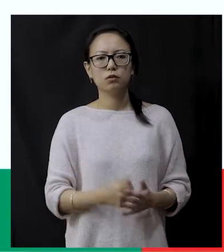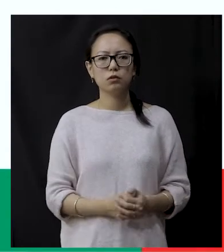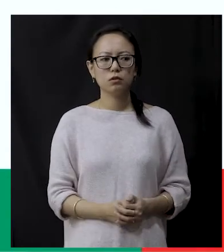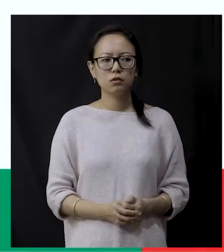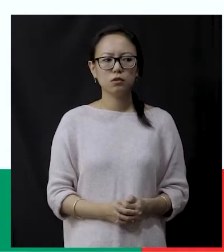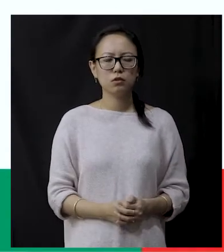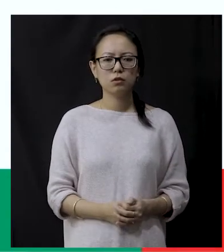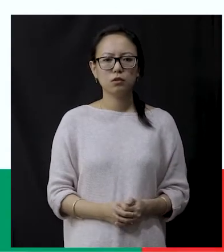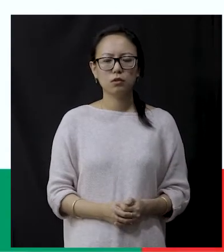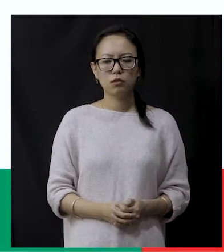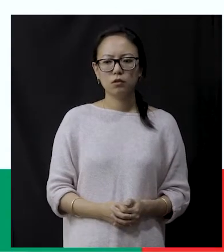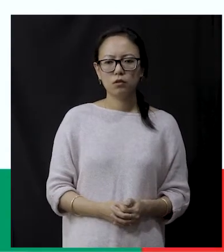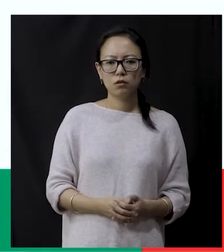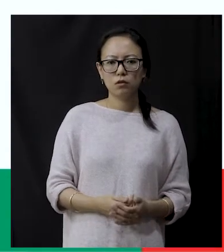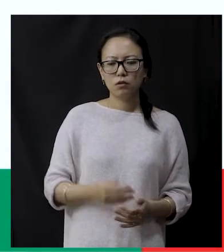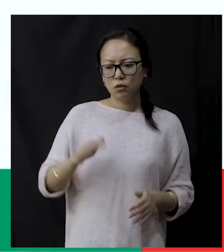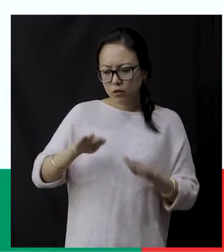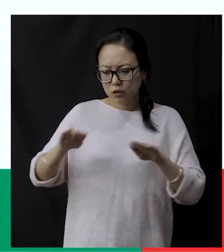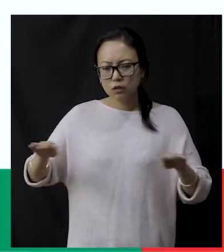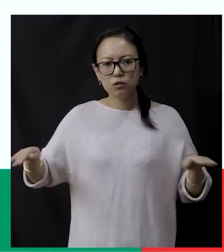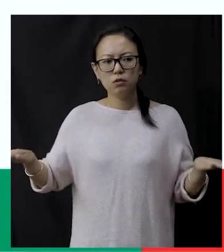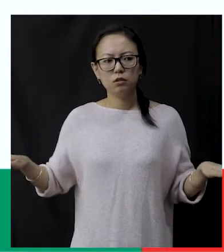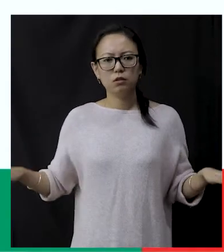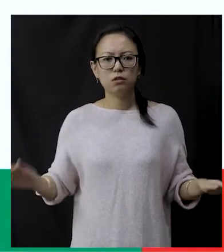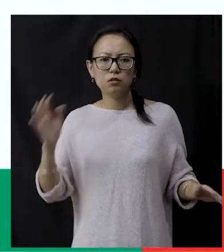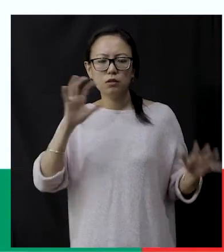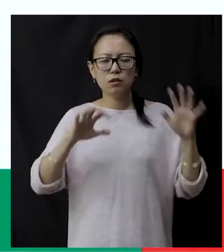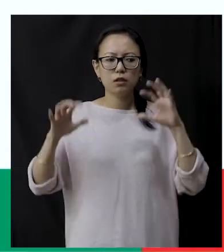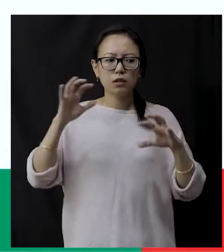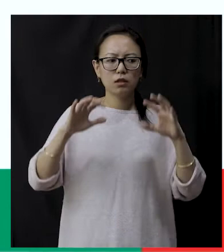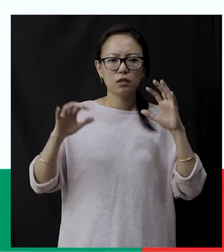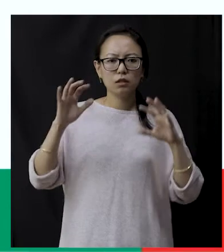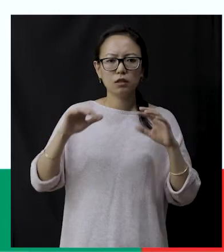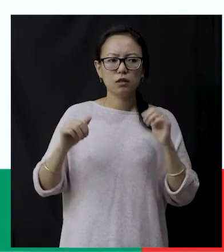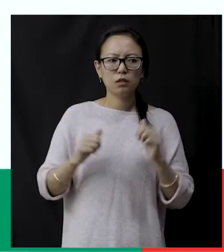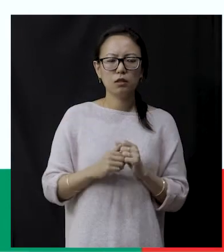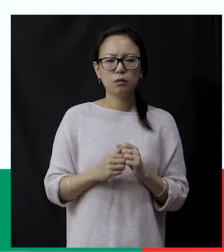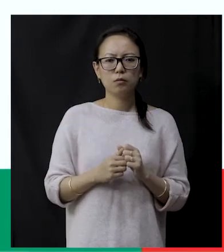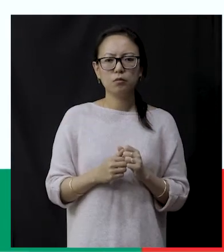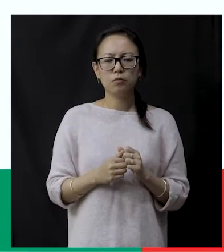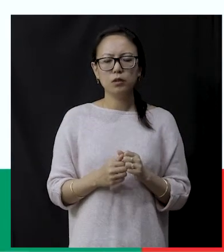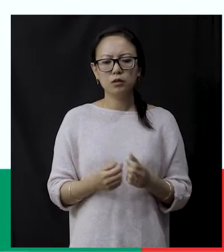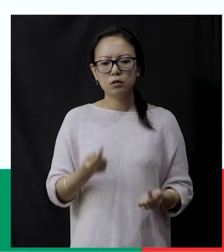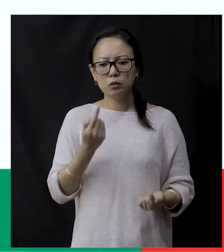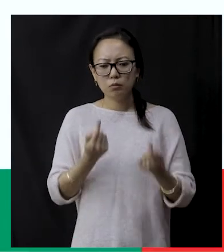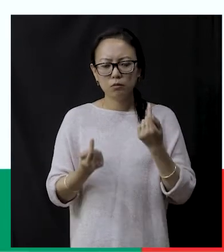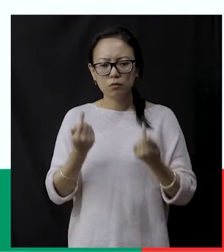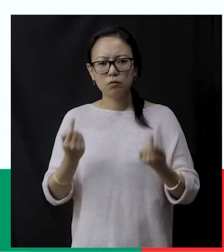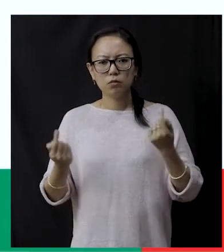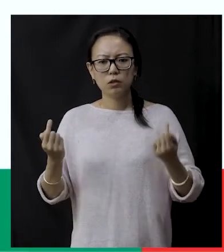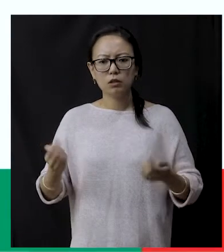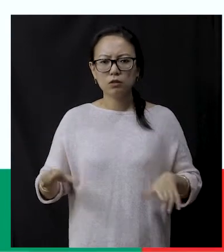see children, we'll see animals, we'll see all these plants,